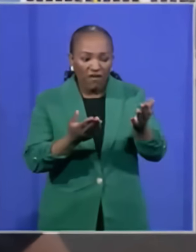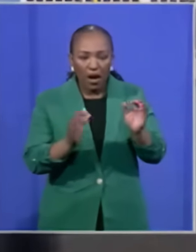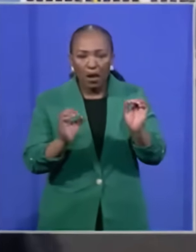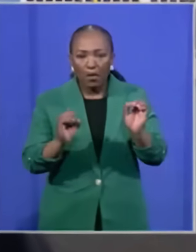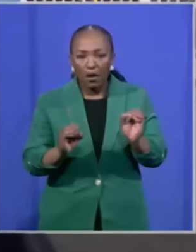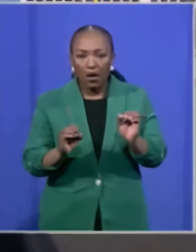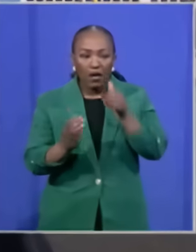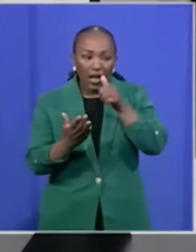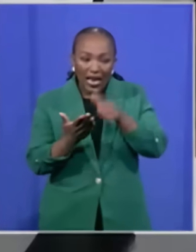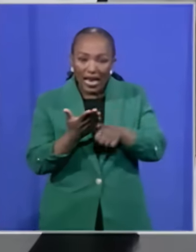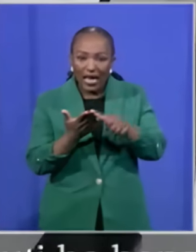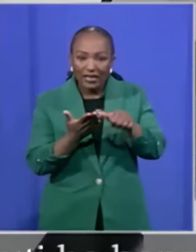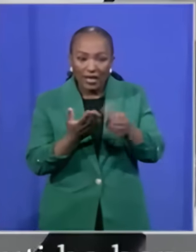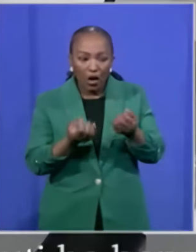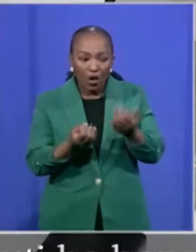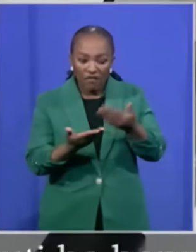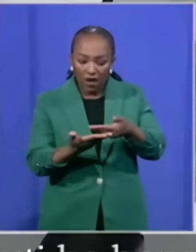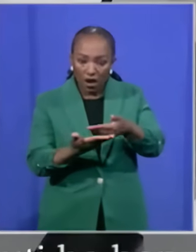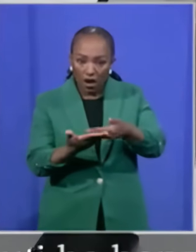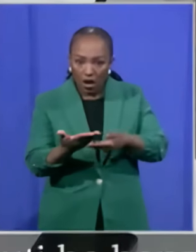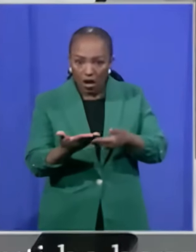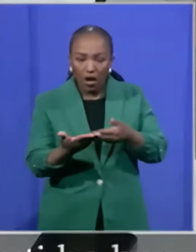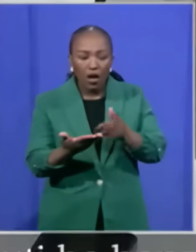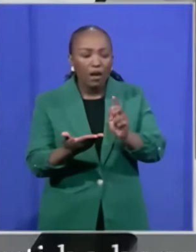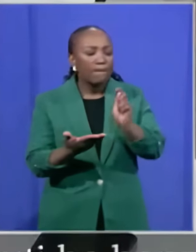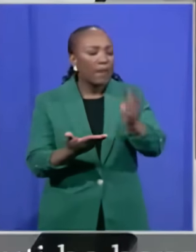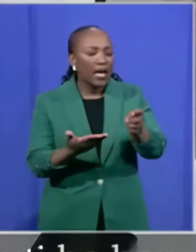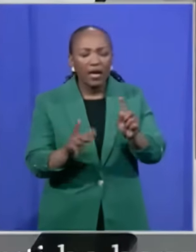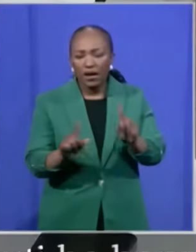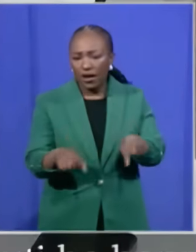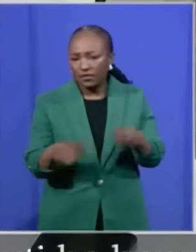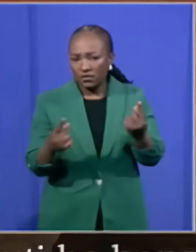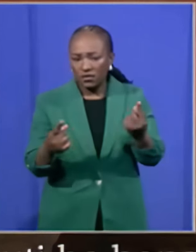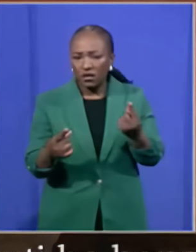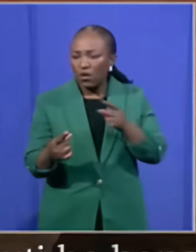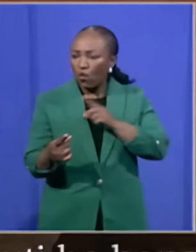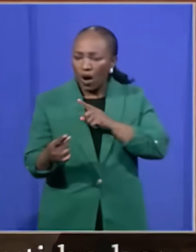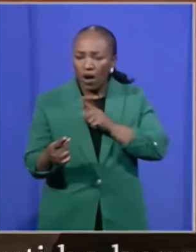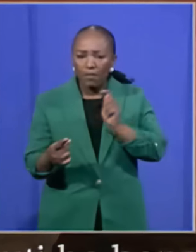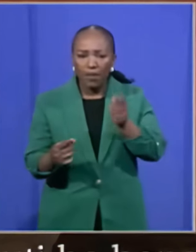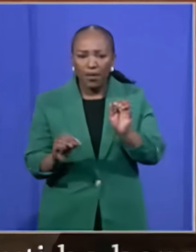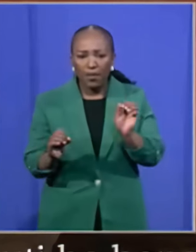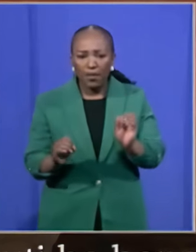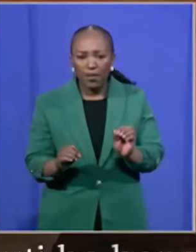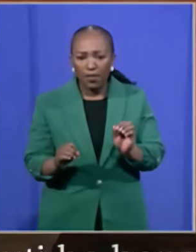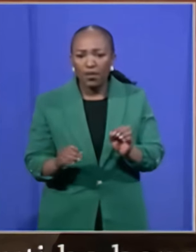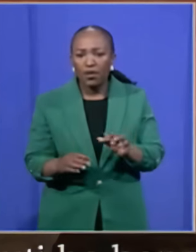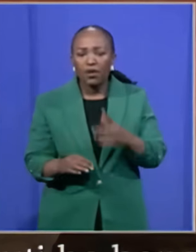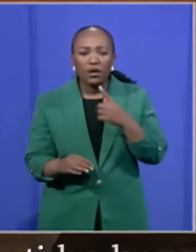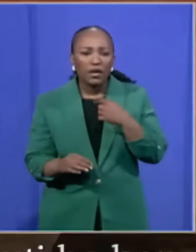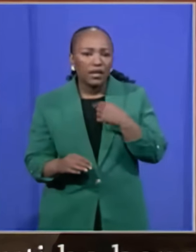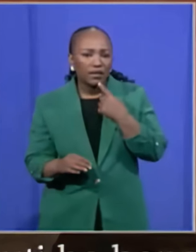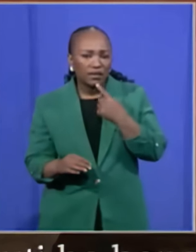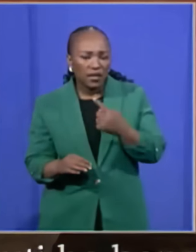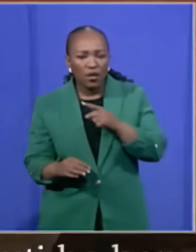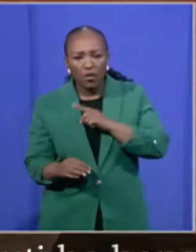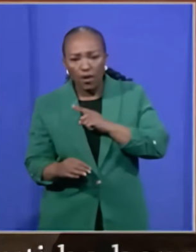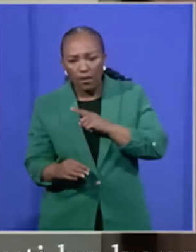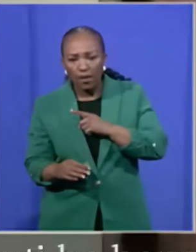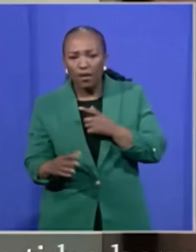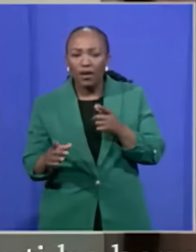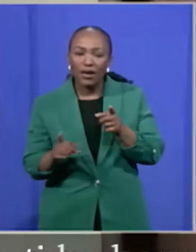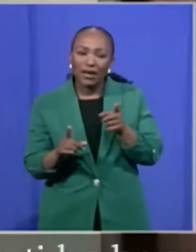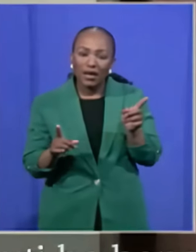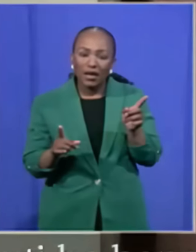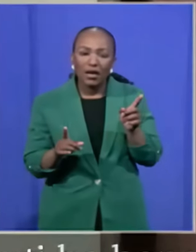letter ya offer, ha o kgone ho patala. Ha o botsa wa o sa patala. Ba re ke because batho ba training young minds ha ba